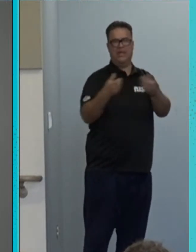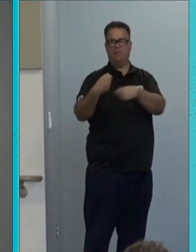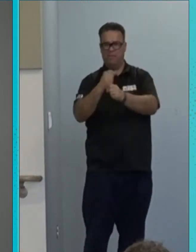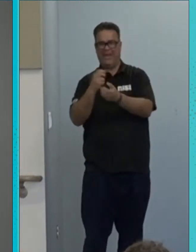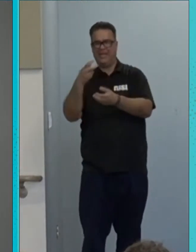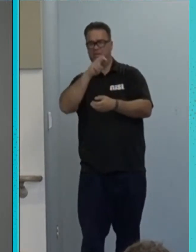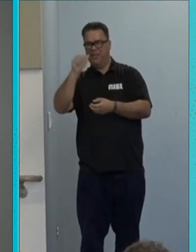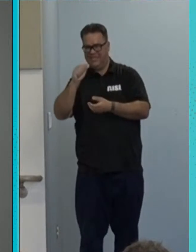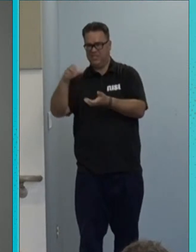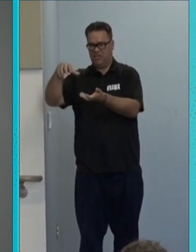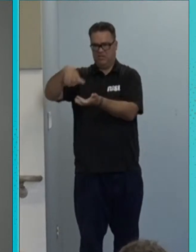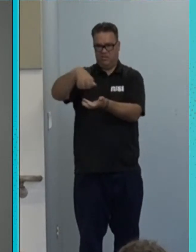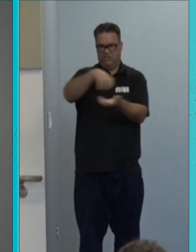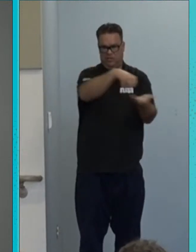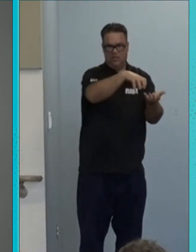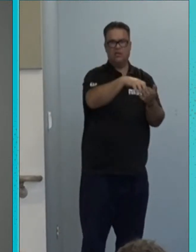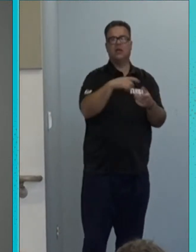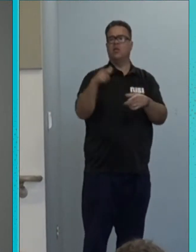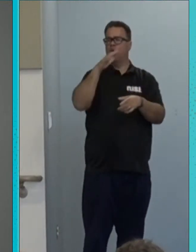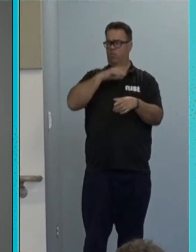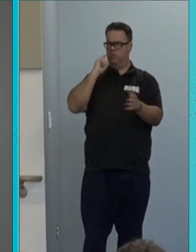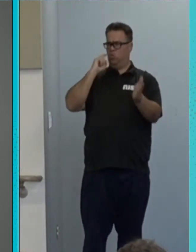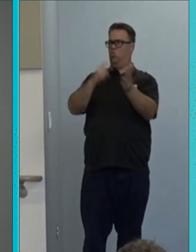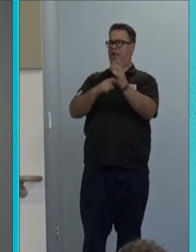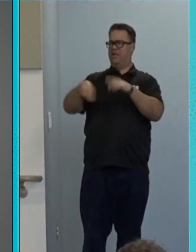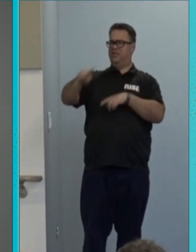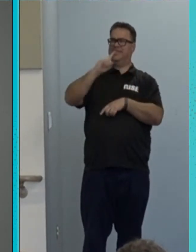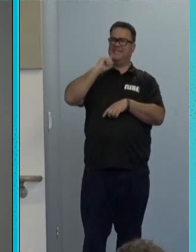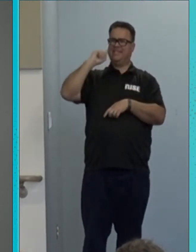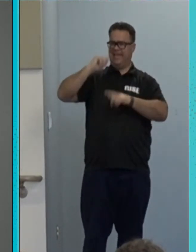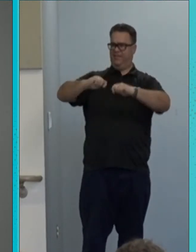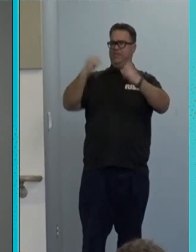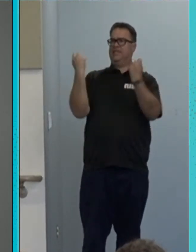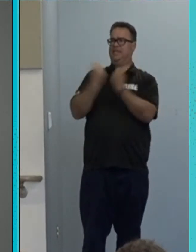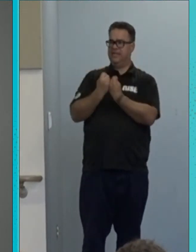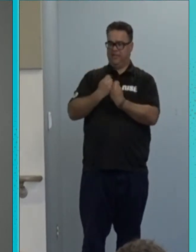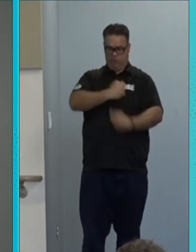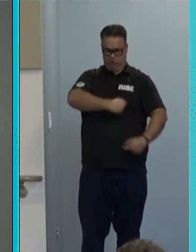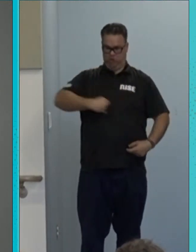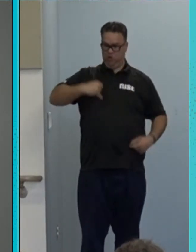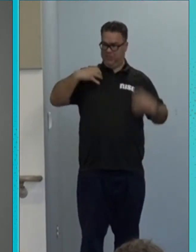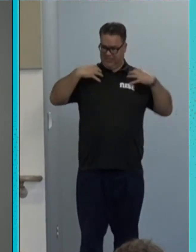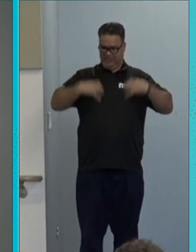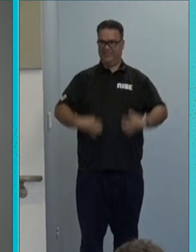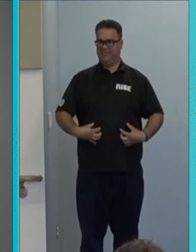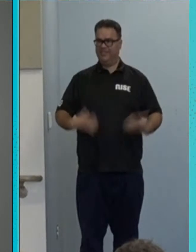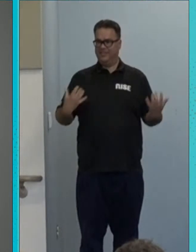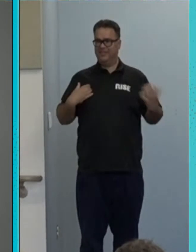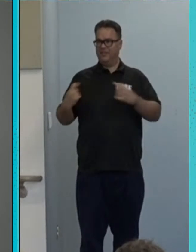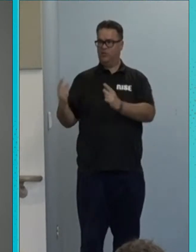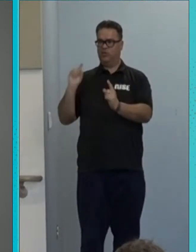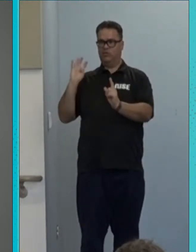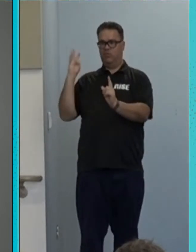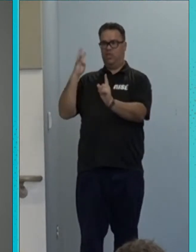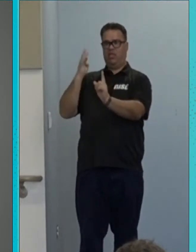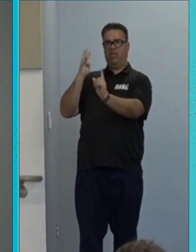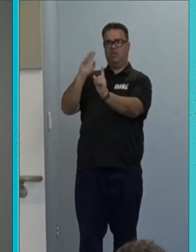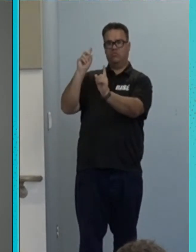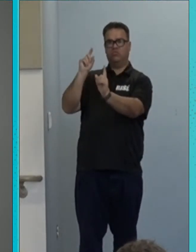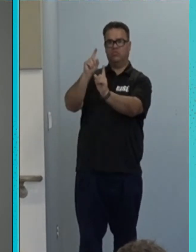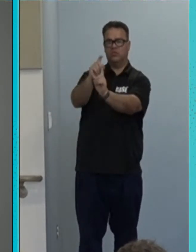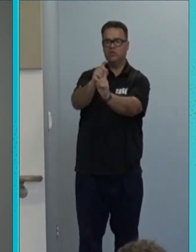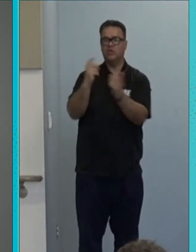making. Well, she saw that this was a deaf team in their jerseys that were coming in,